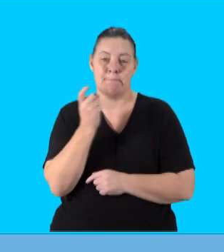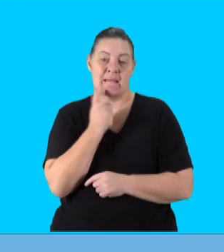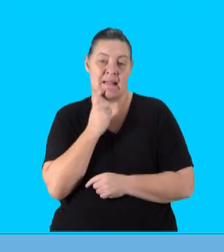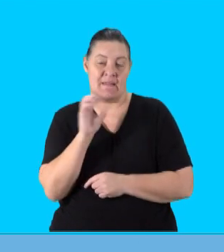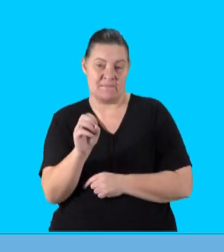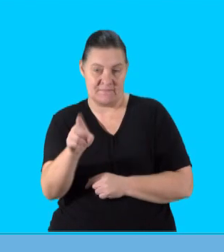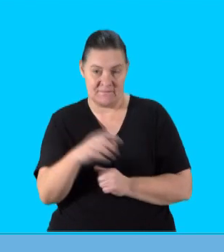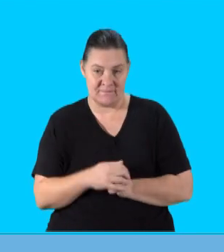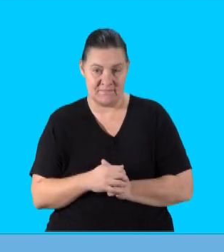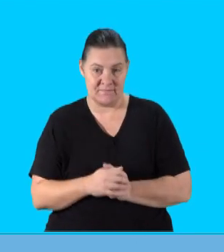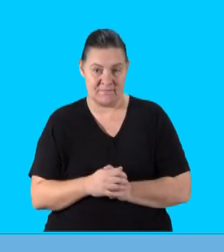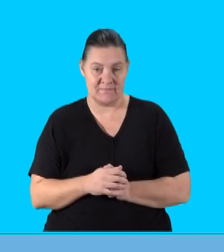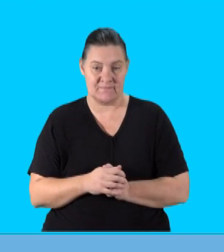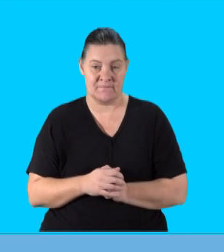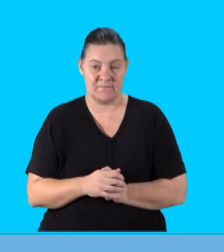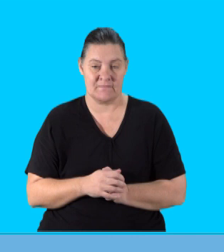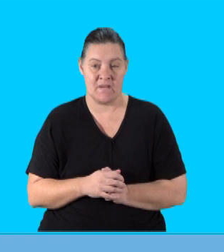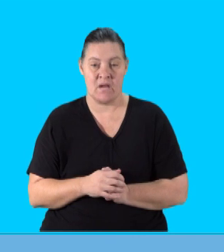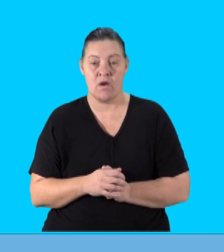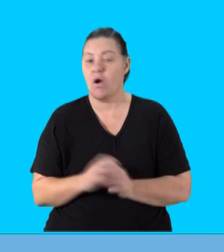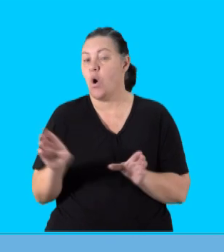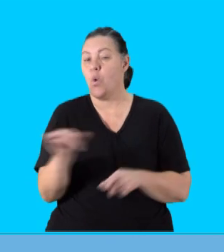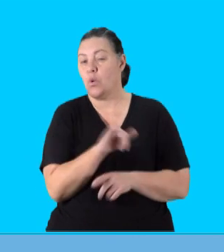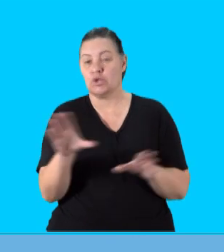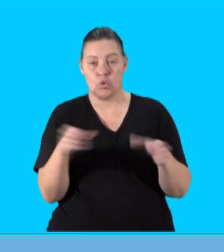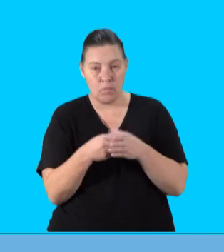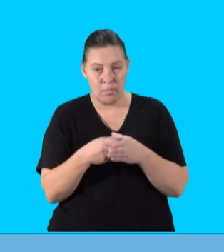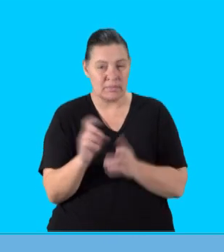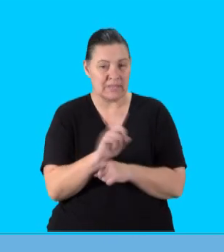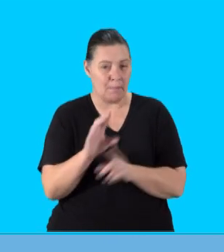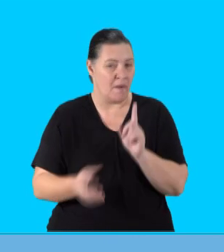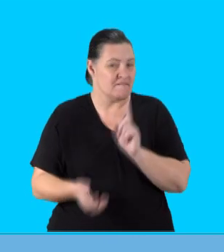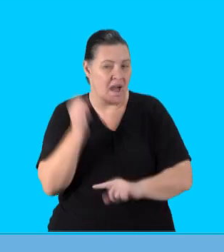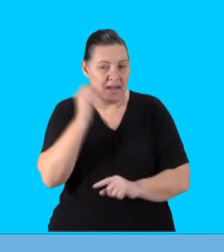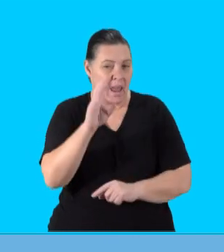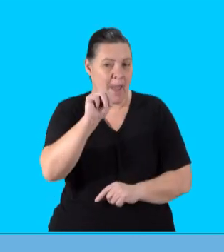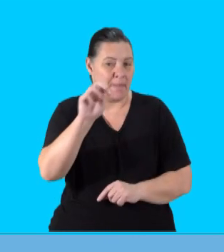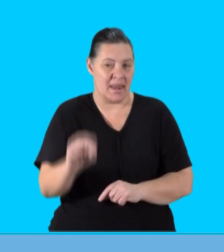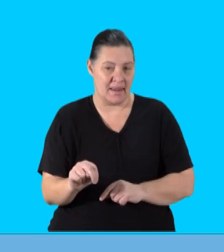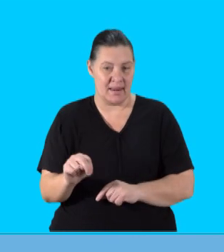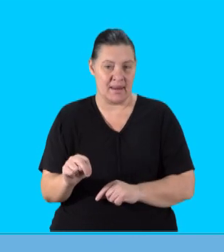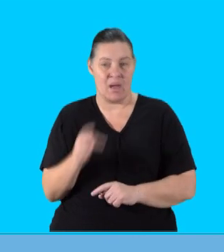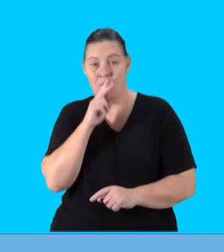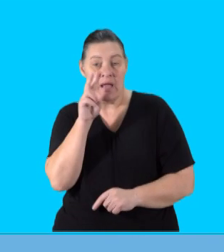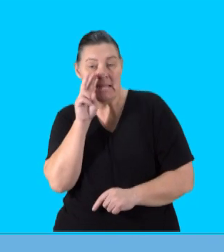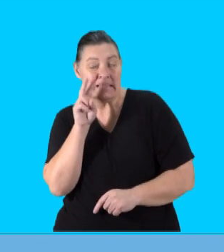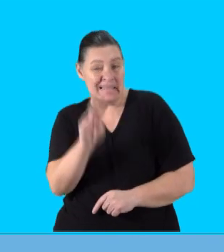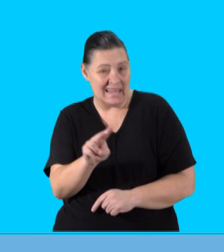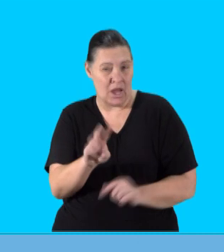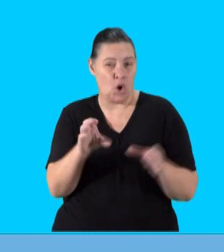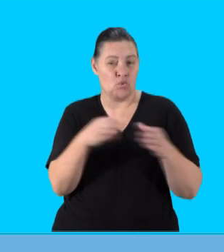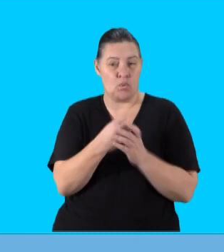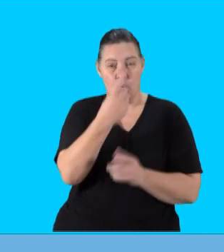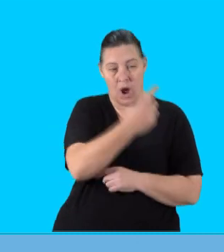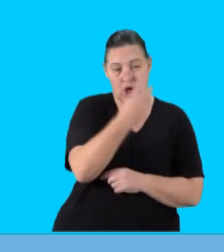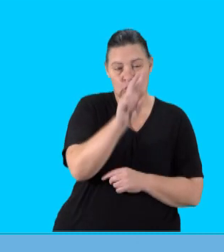metal. Mn is there. So now on which group and period do we find this Mn? We are seeing that it's on